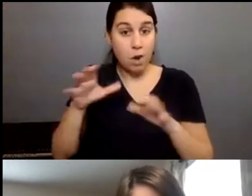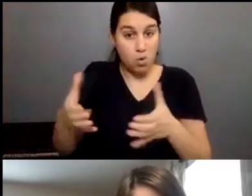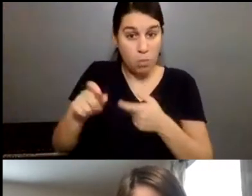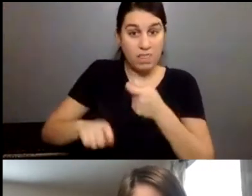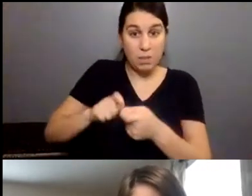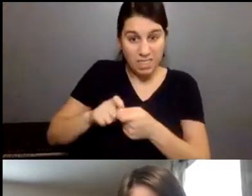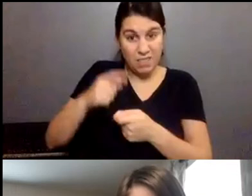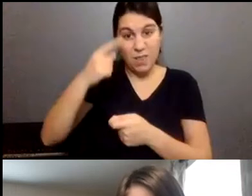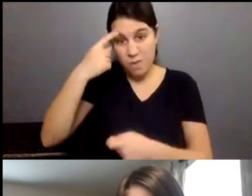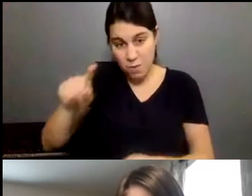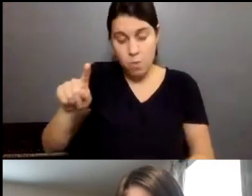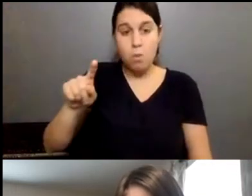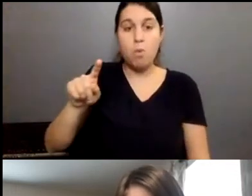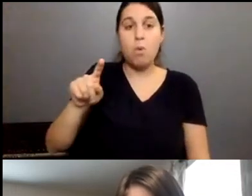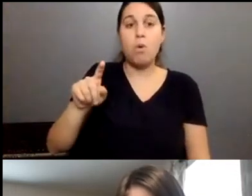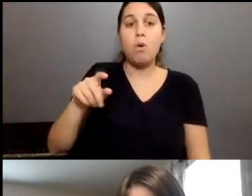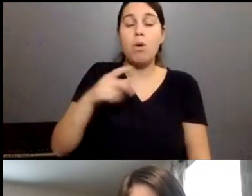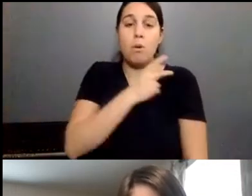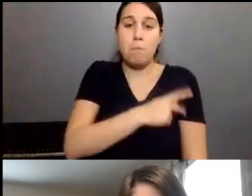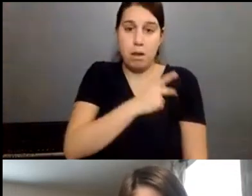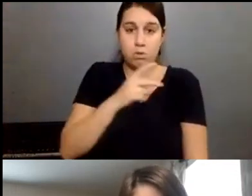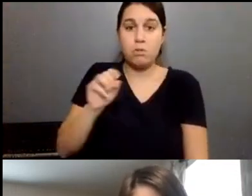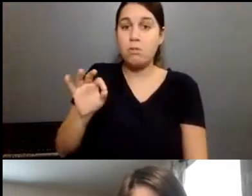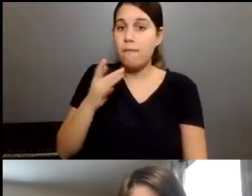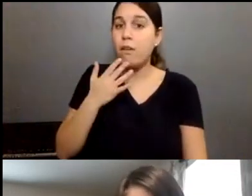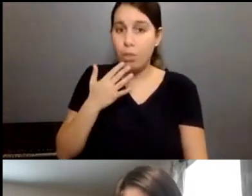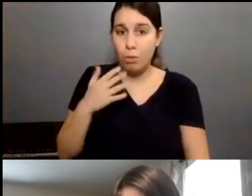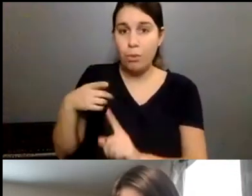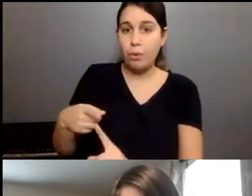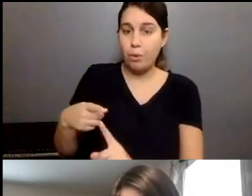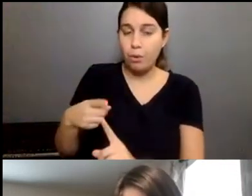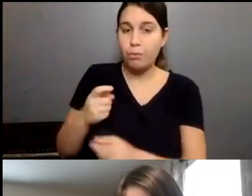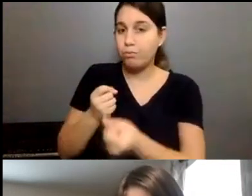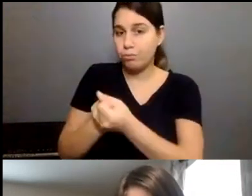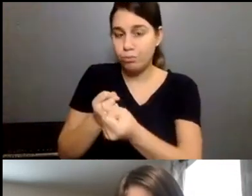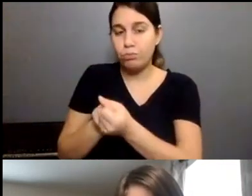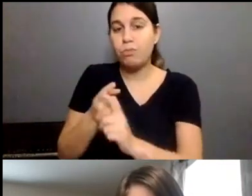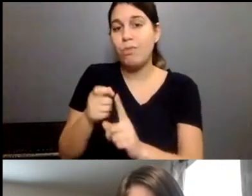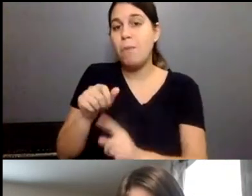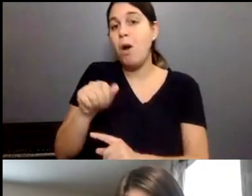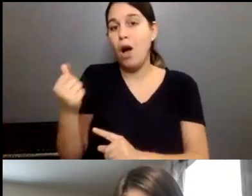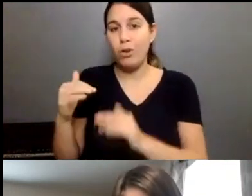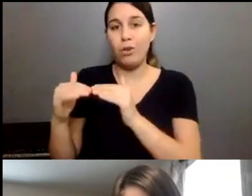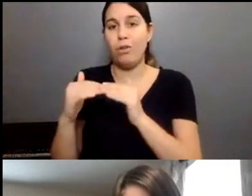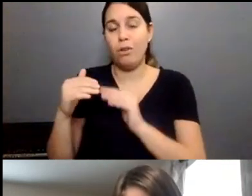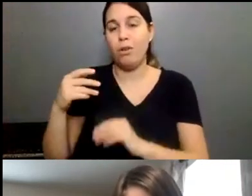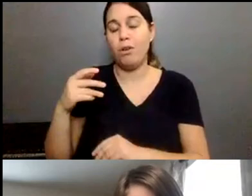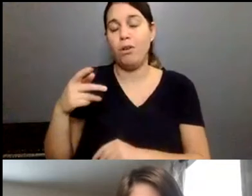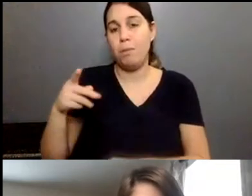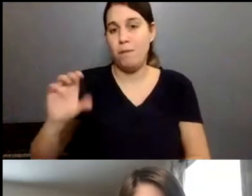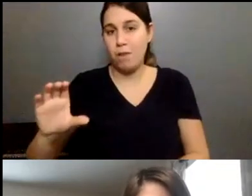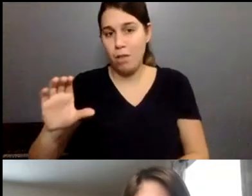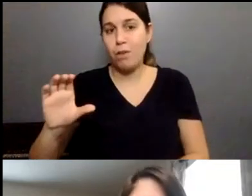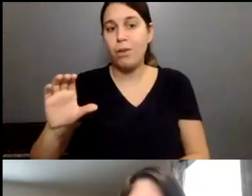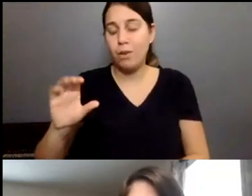for patients of color around getting support from other patients of color and navigating their